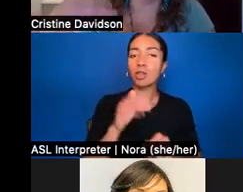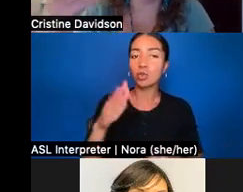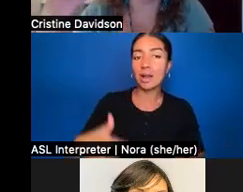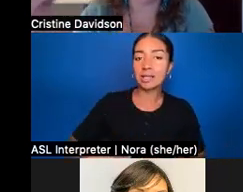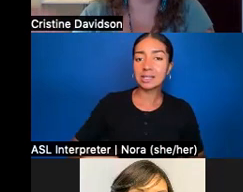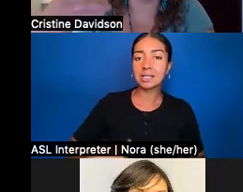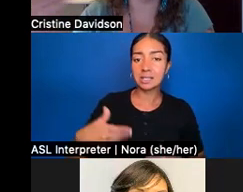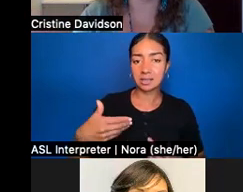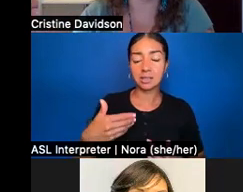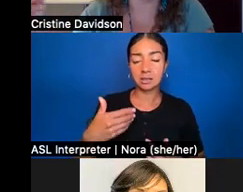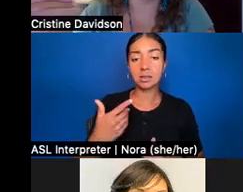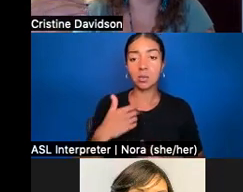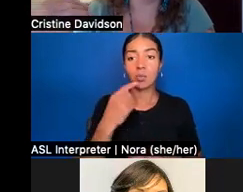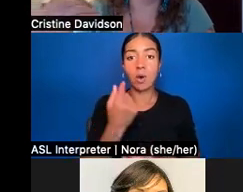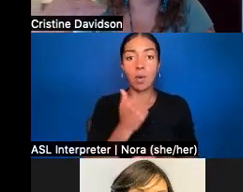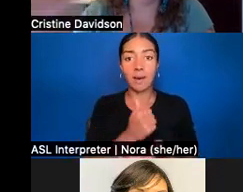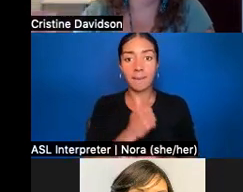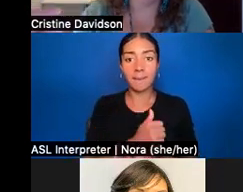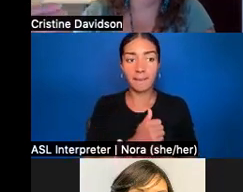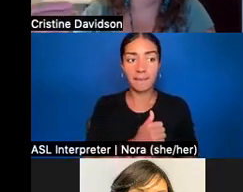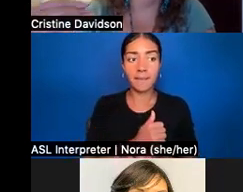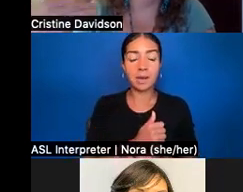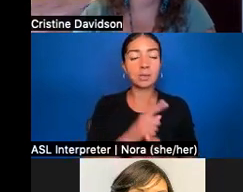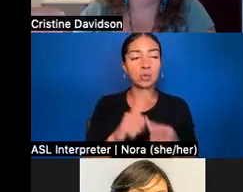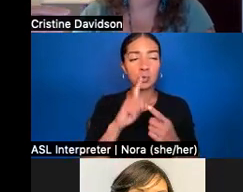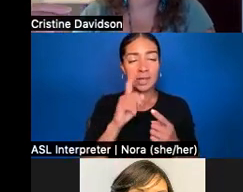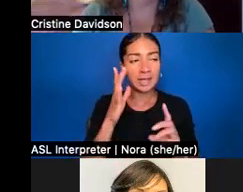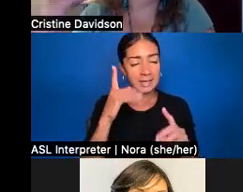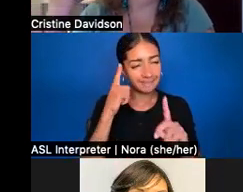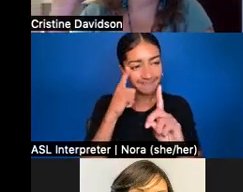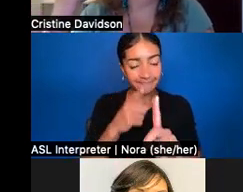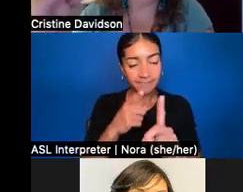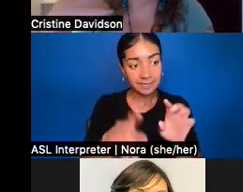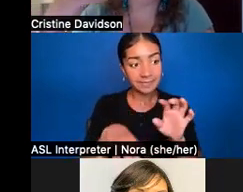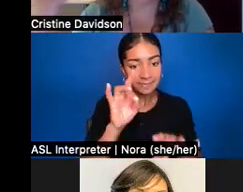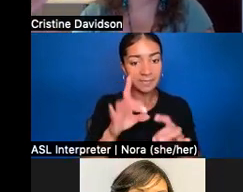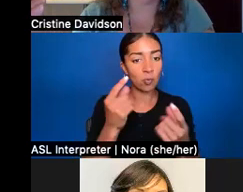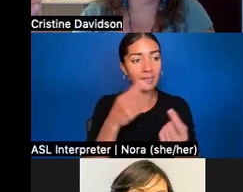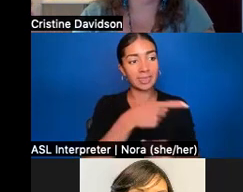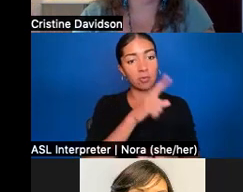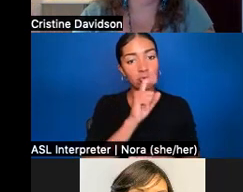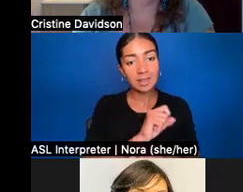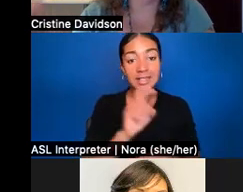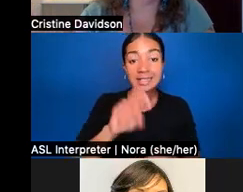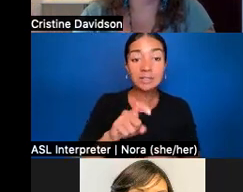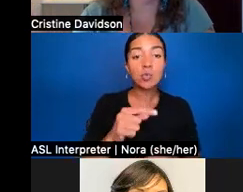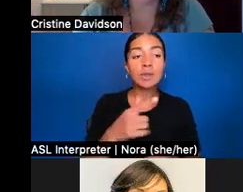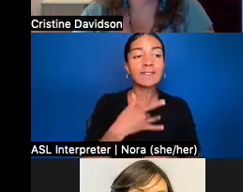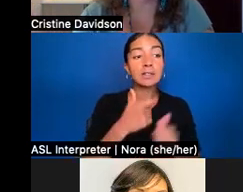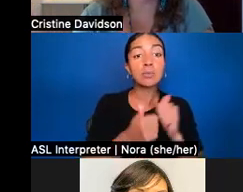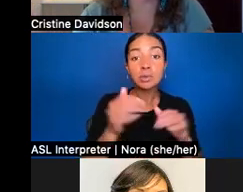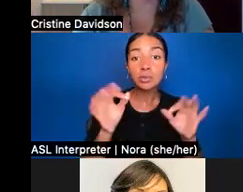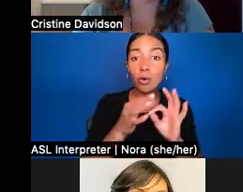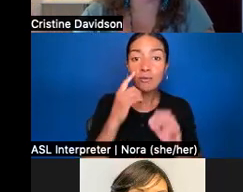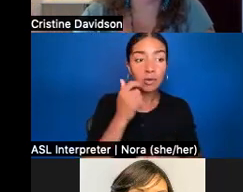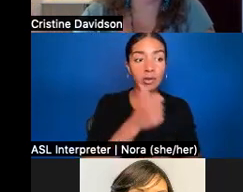help to get to what they really need and feel strongly about in their own life, right?